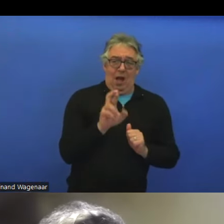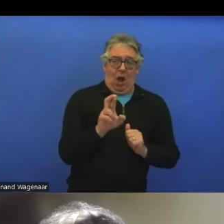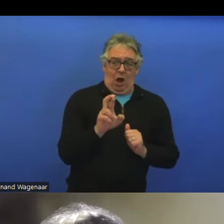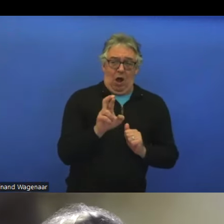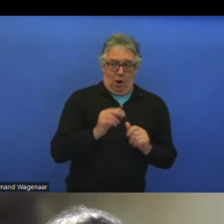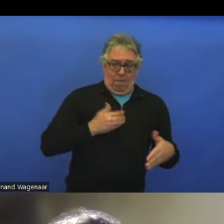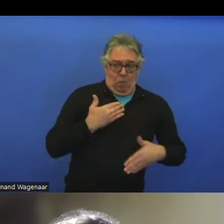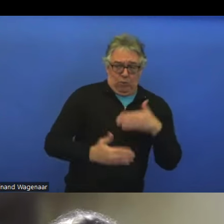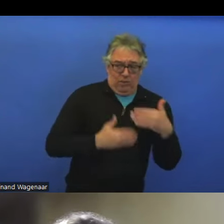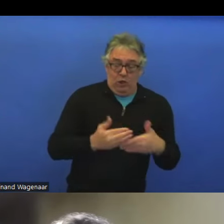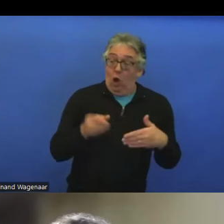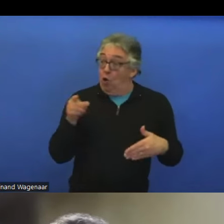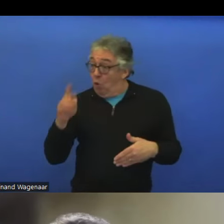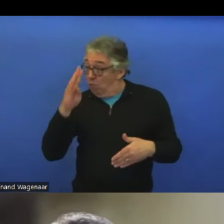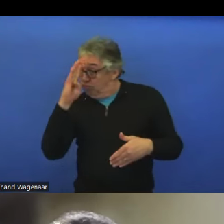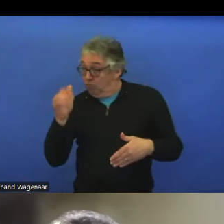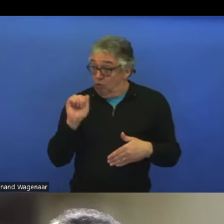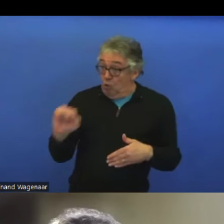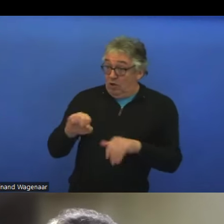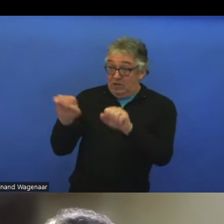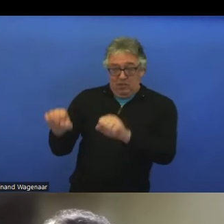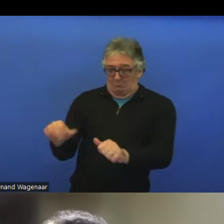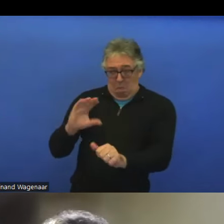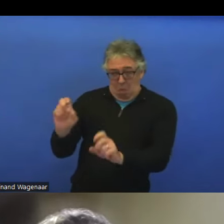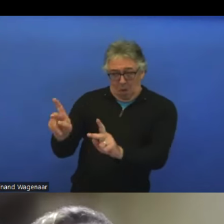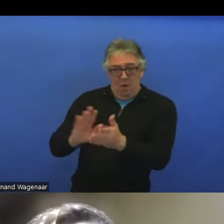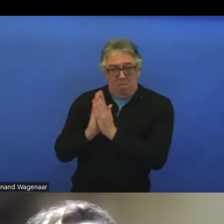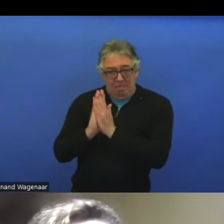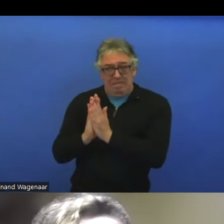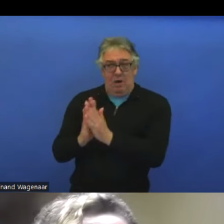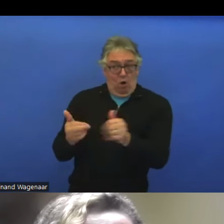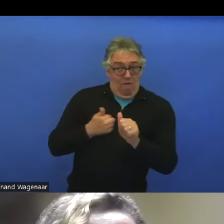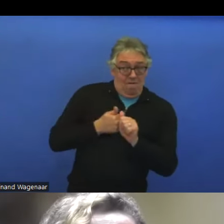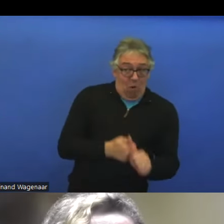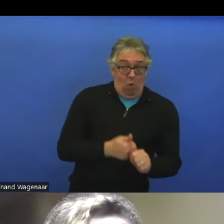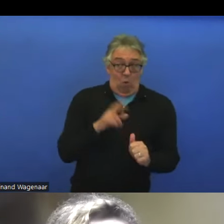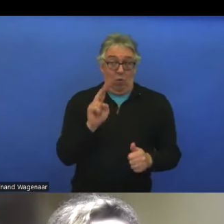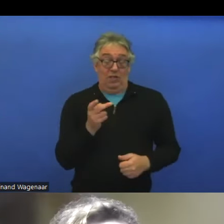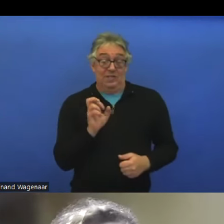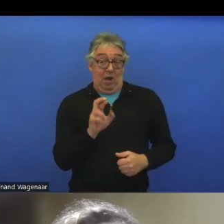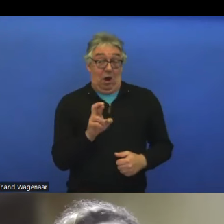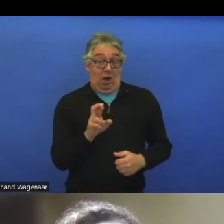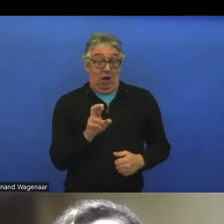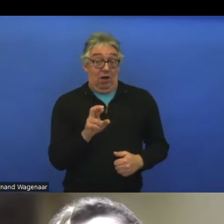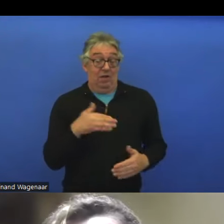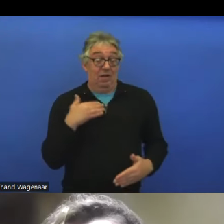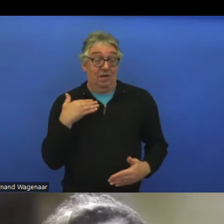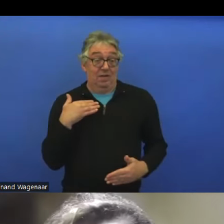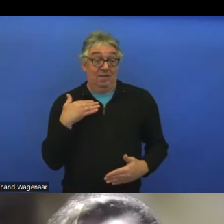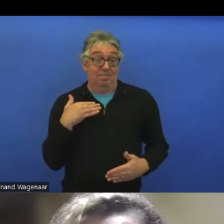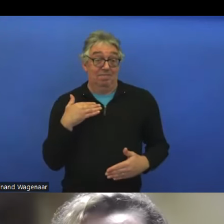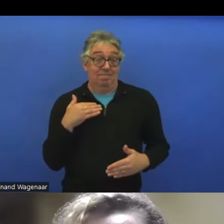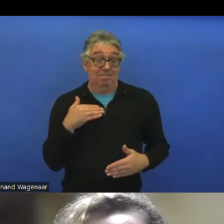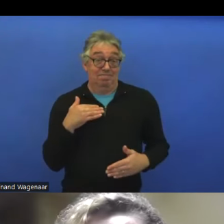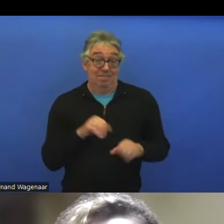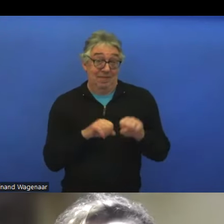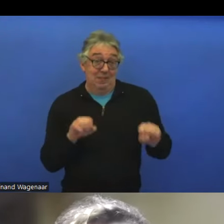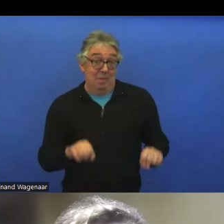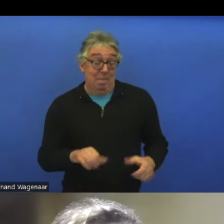procedures. Maybe just a last point, and then I'll be done on durable solutions.